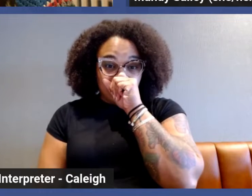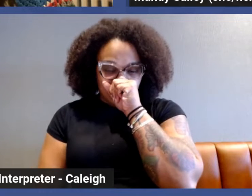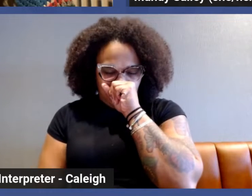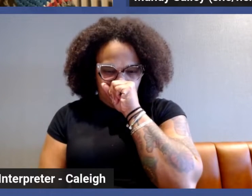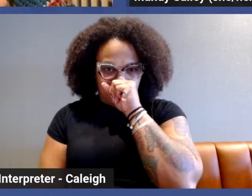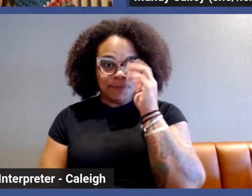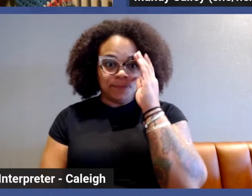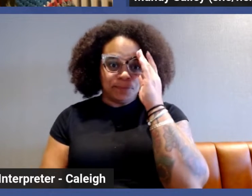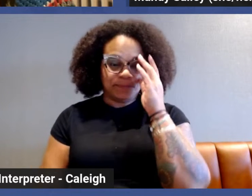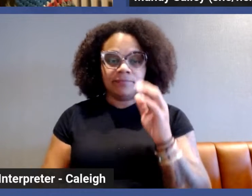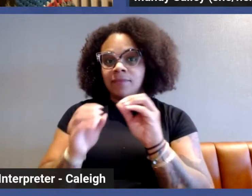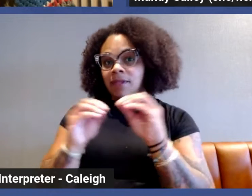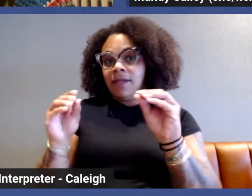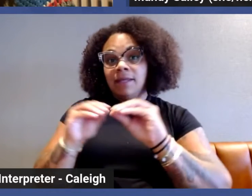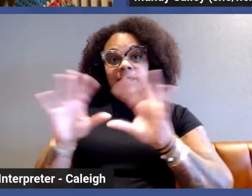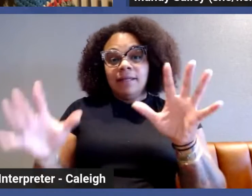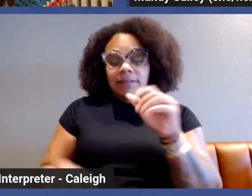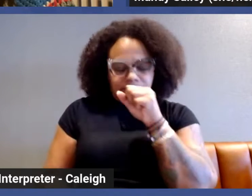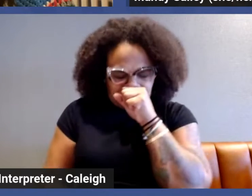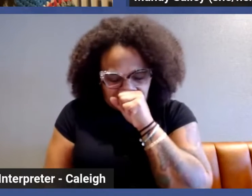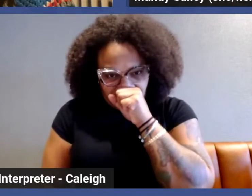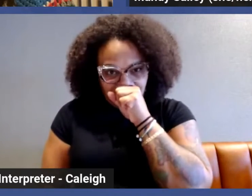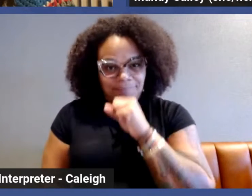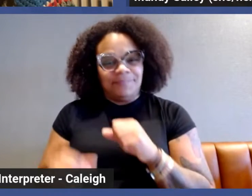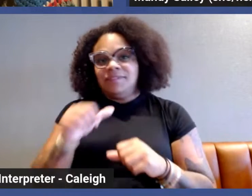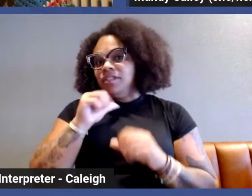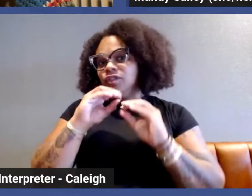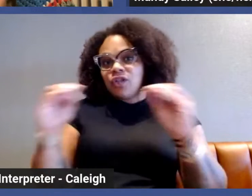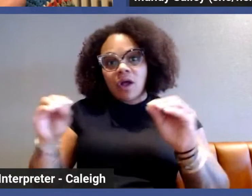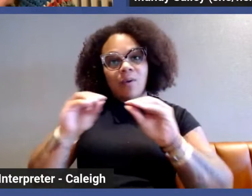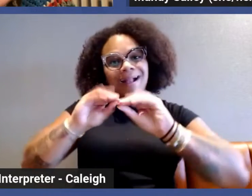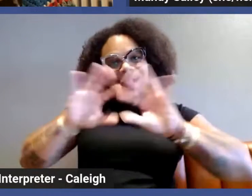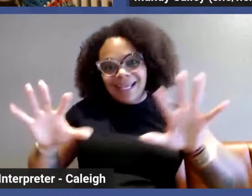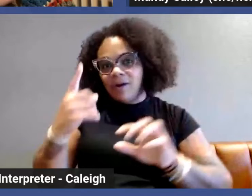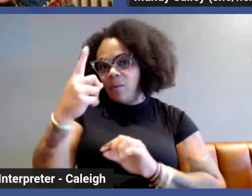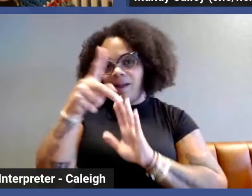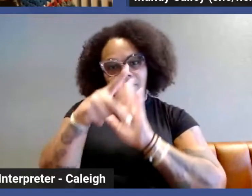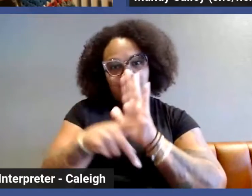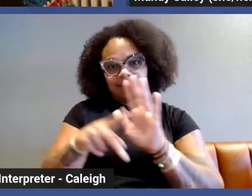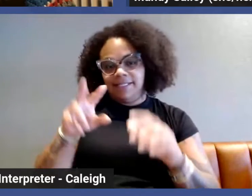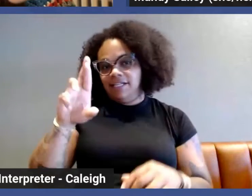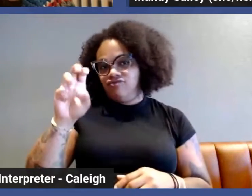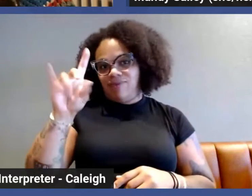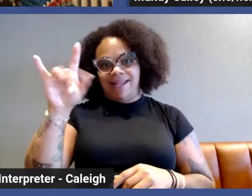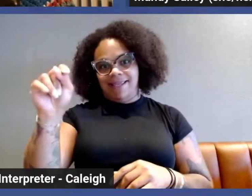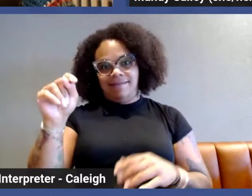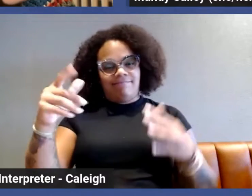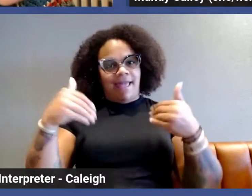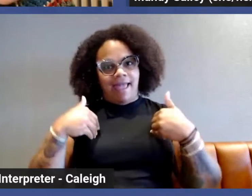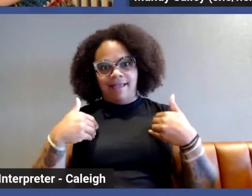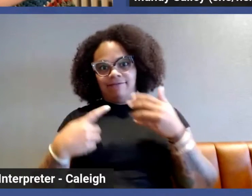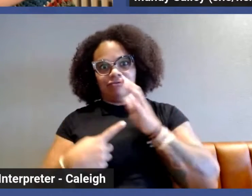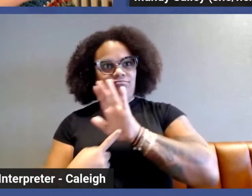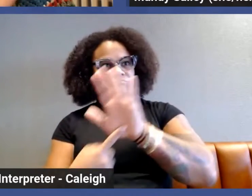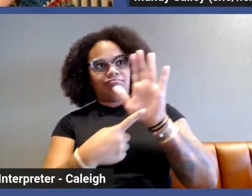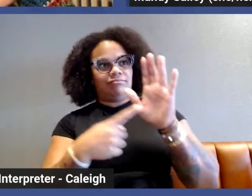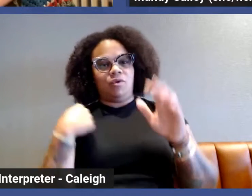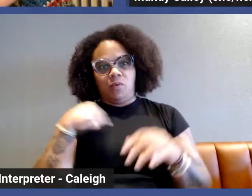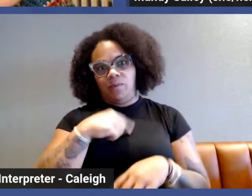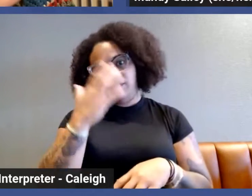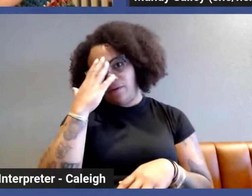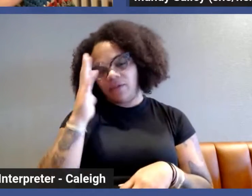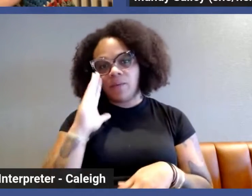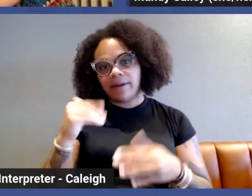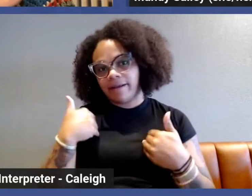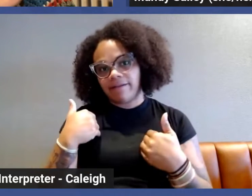singular policy that Reddit passed where, we knew that there would be this particular outcome. There